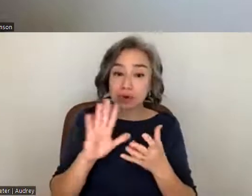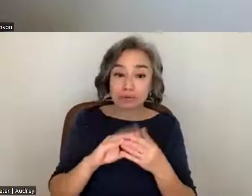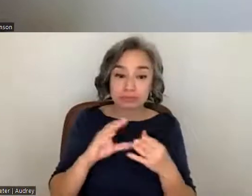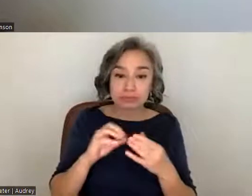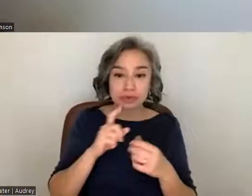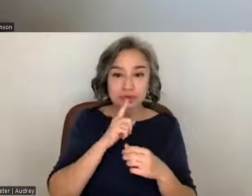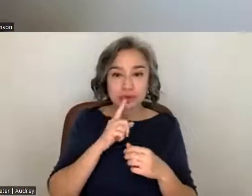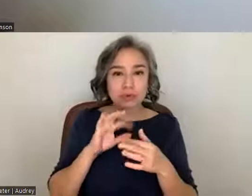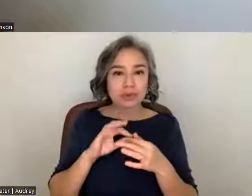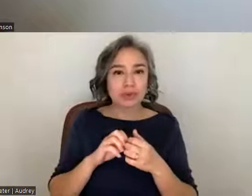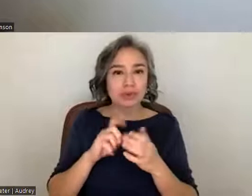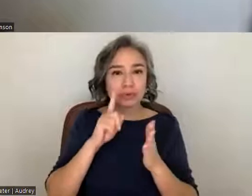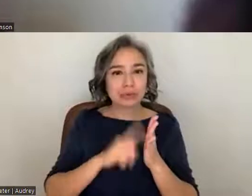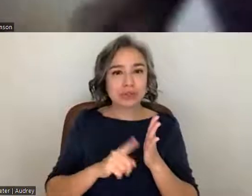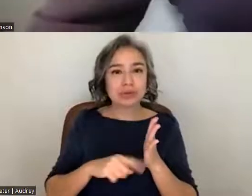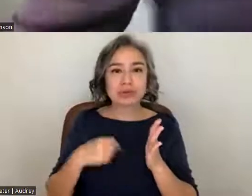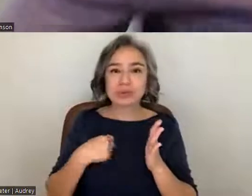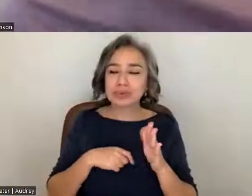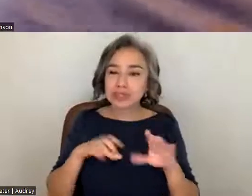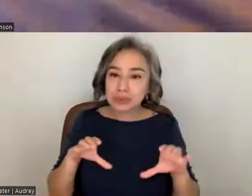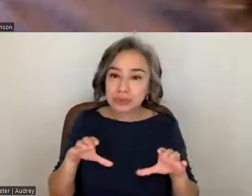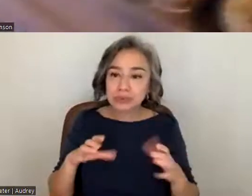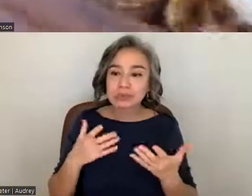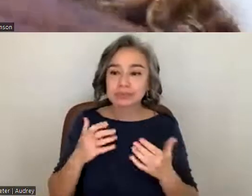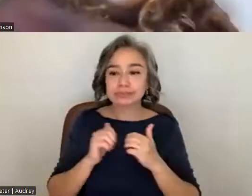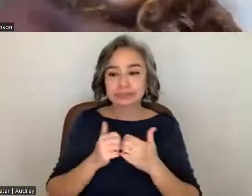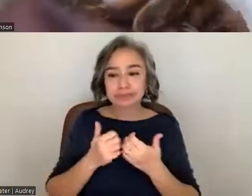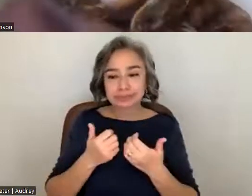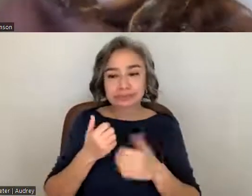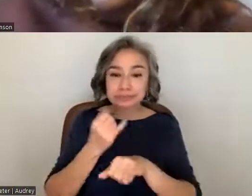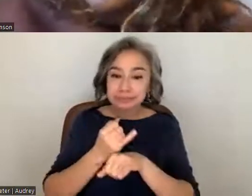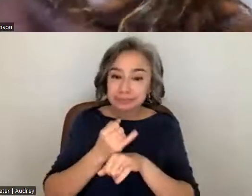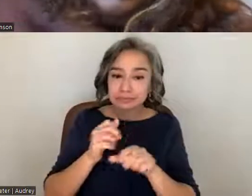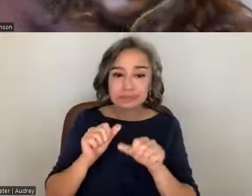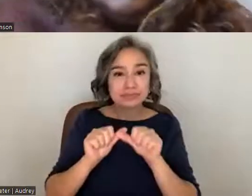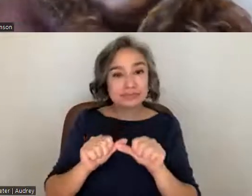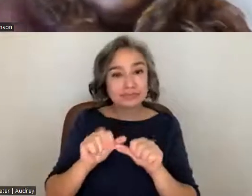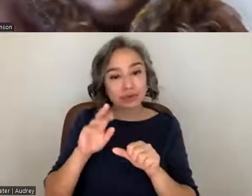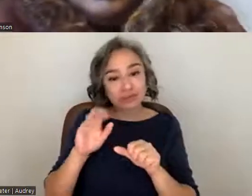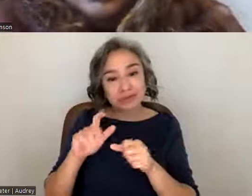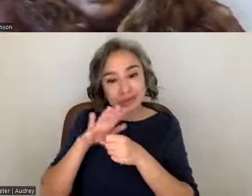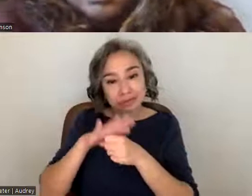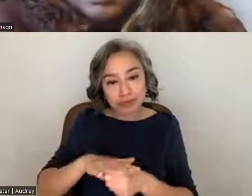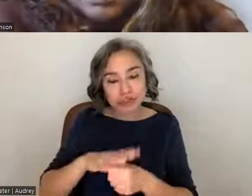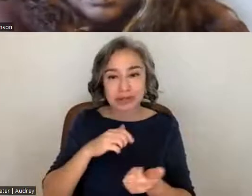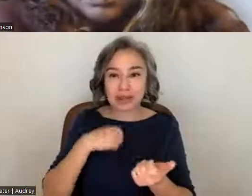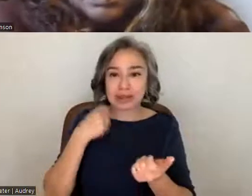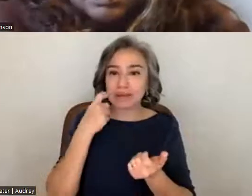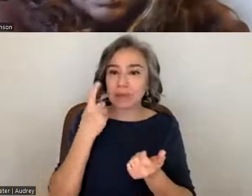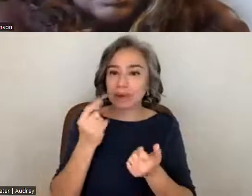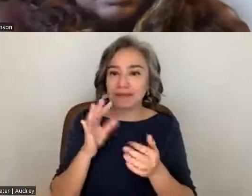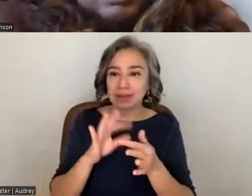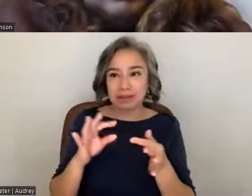research we do when it comes to how institutions perpetuate racial oppression. I think one of the comments that